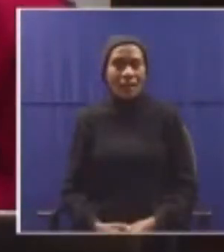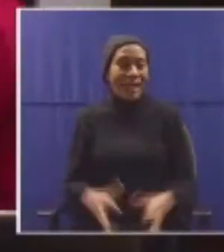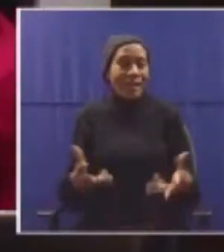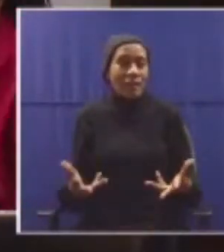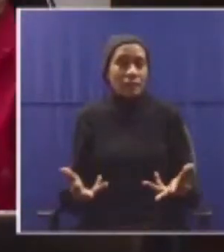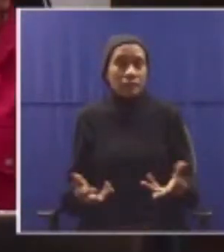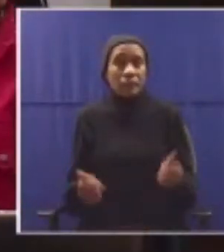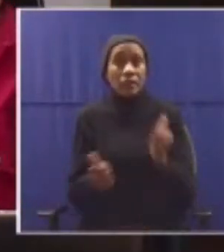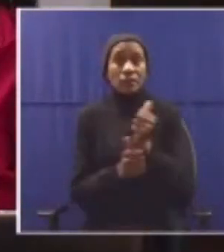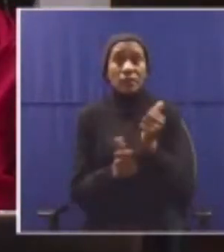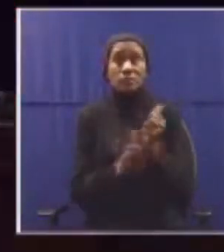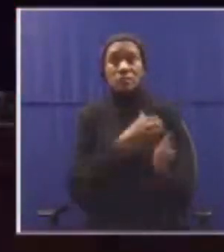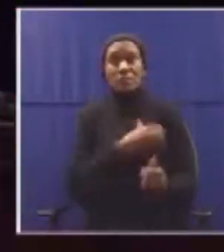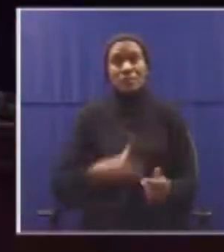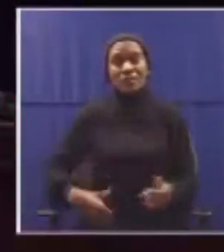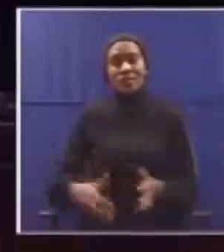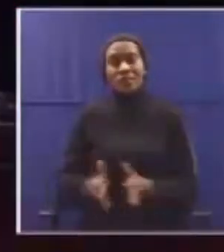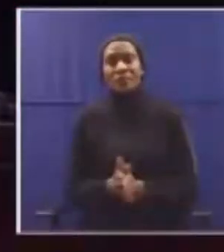The Honorable Deputy President.